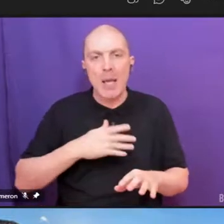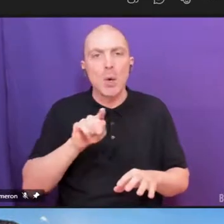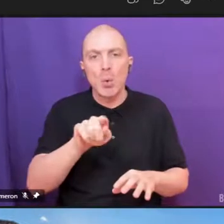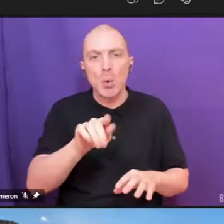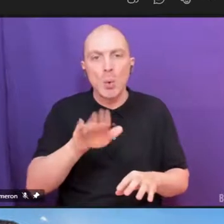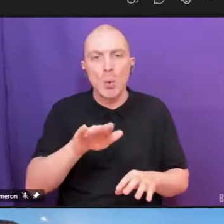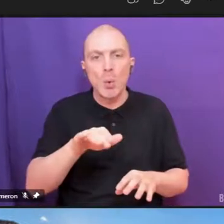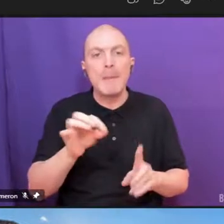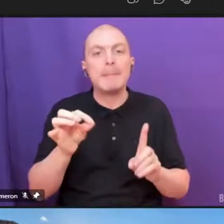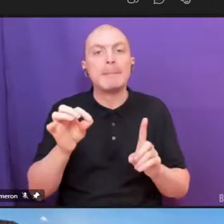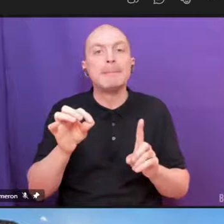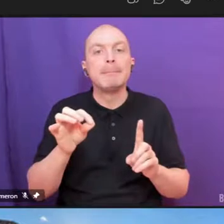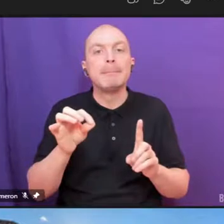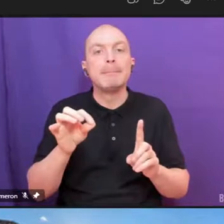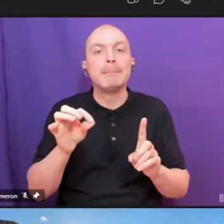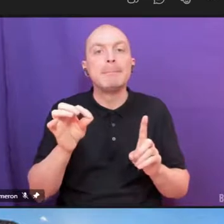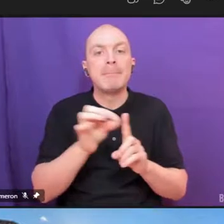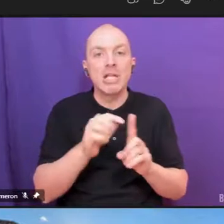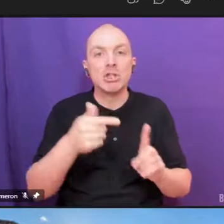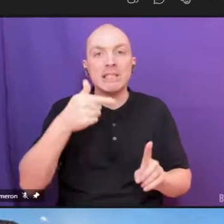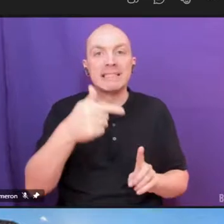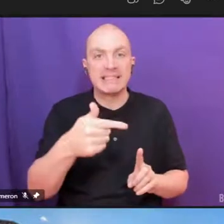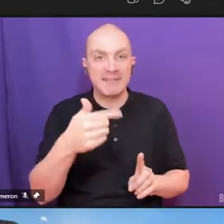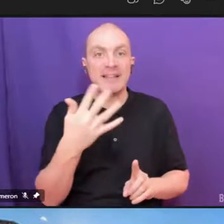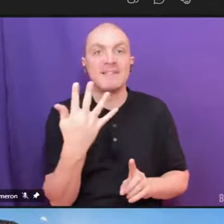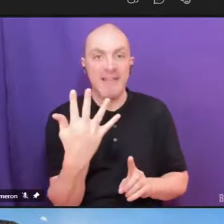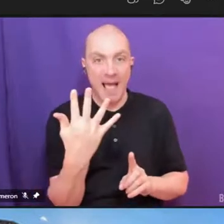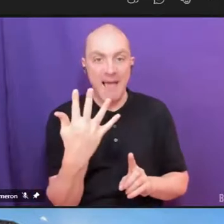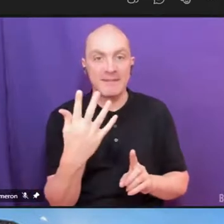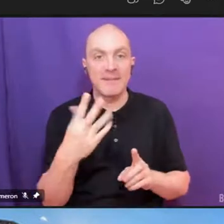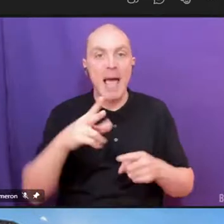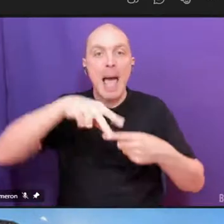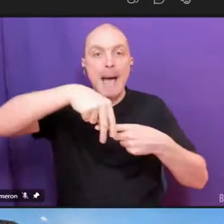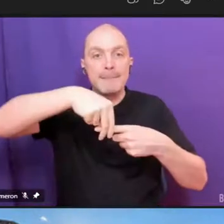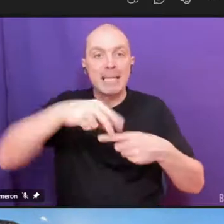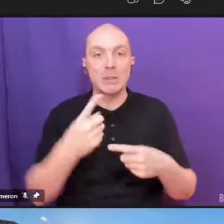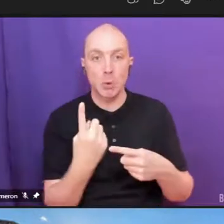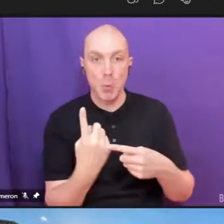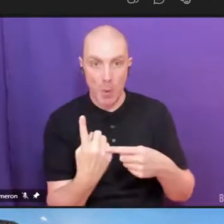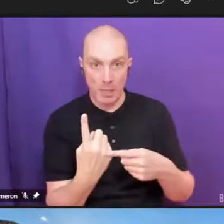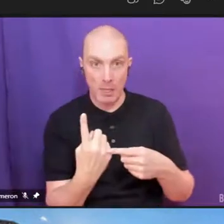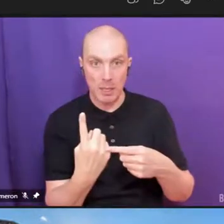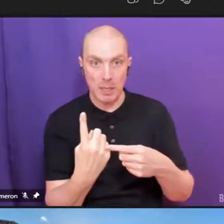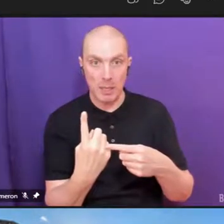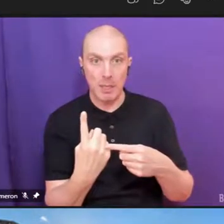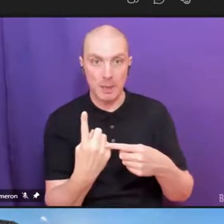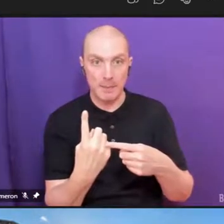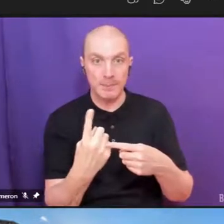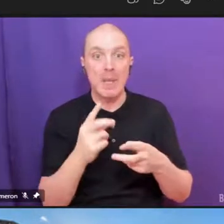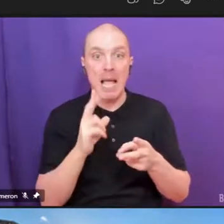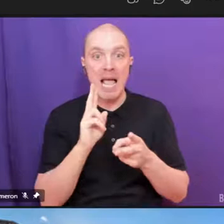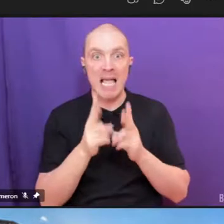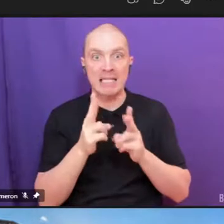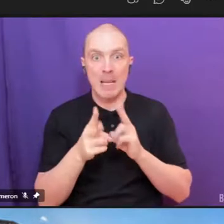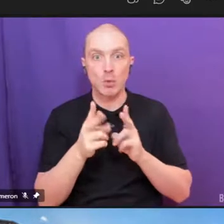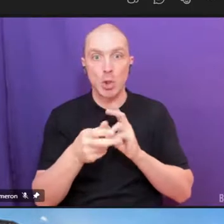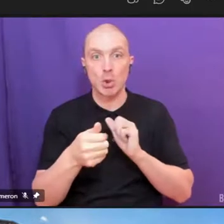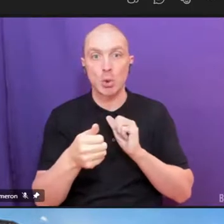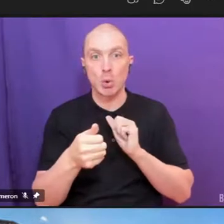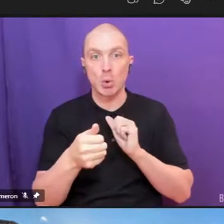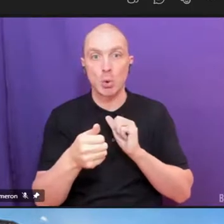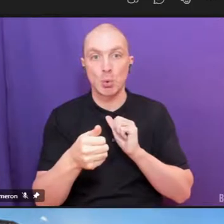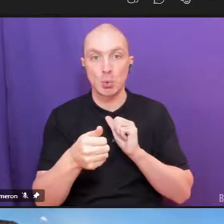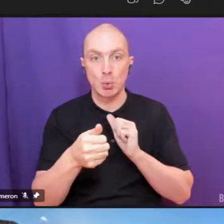the papers, which is Appendix 1 of our annual report. This is our list of actions from